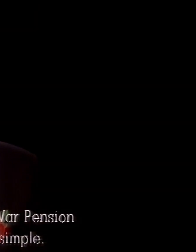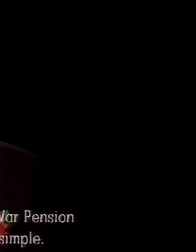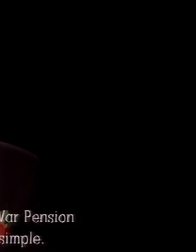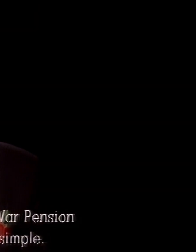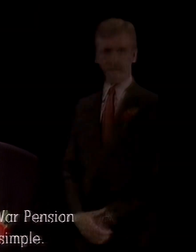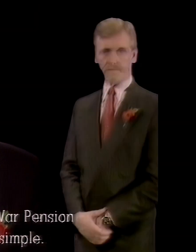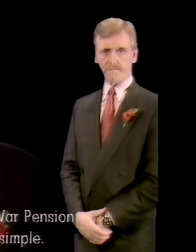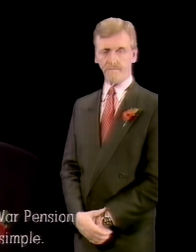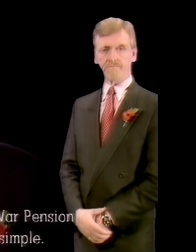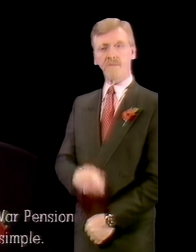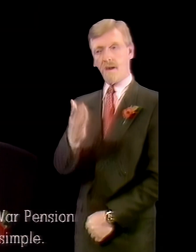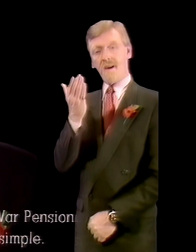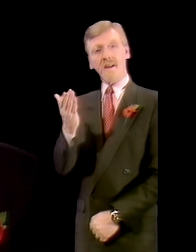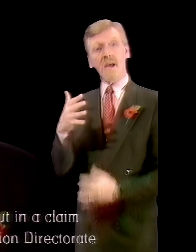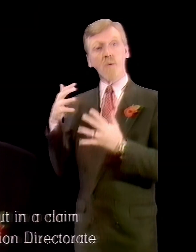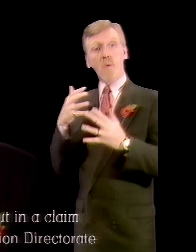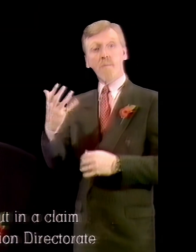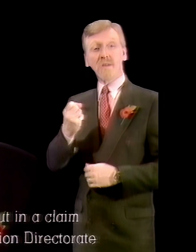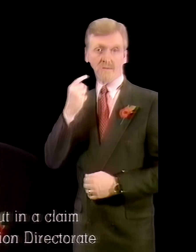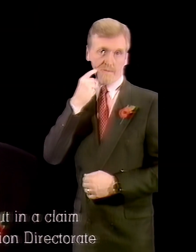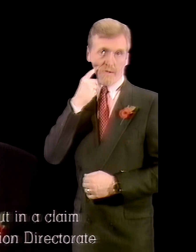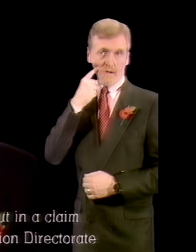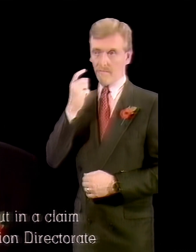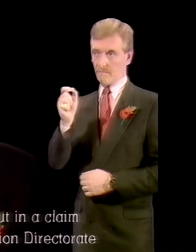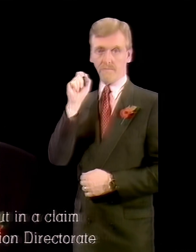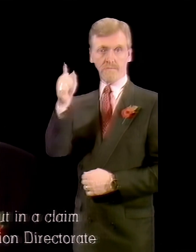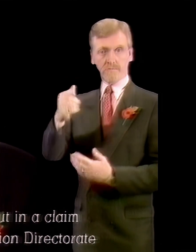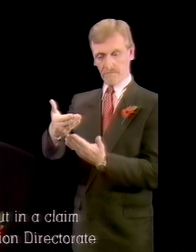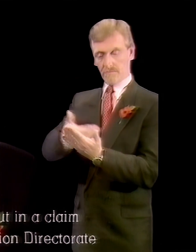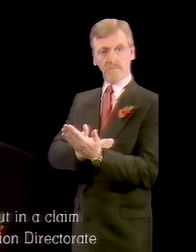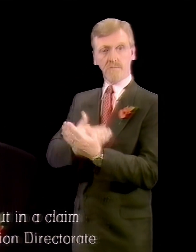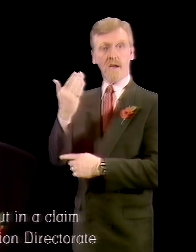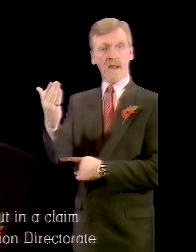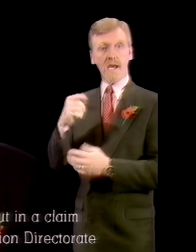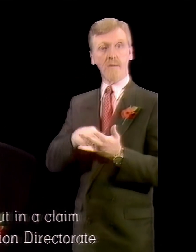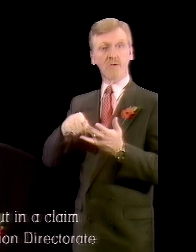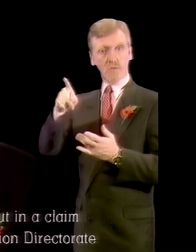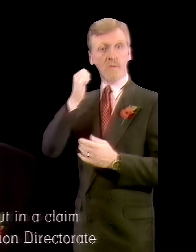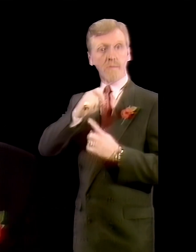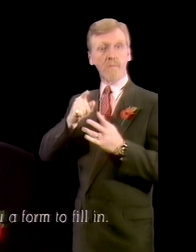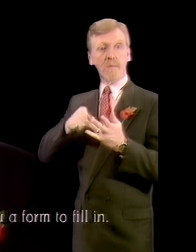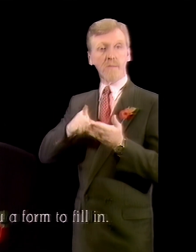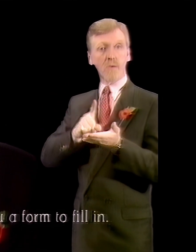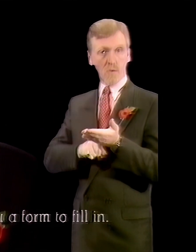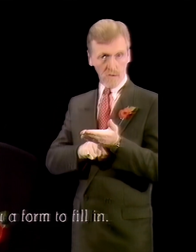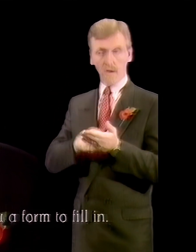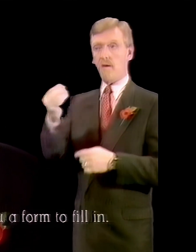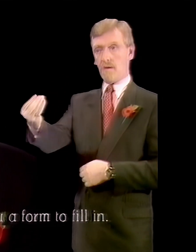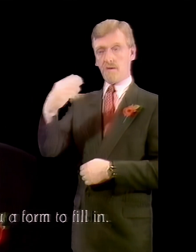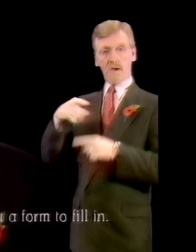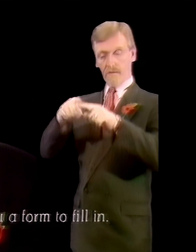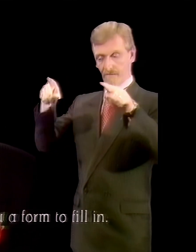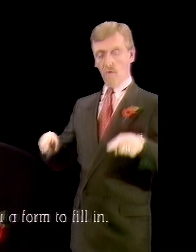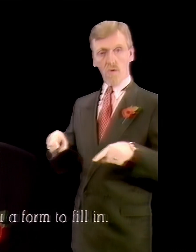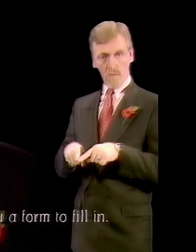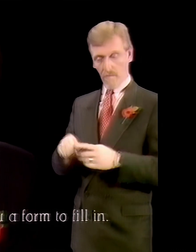Claiming a war pension itself is quite simple. You simply put in a claim to the war pensions directorate in Norcross, near Blackpool, and you get sent a form which you